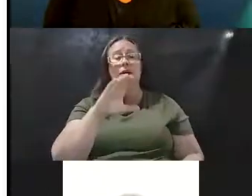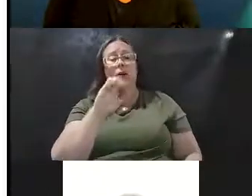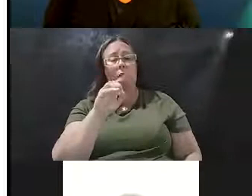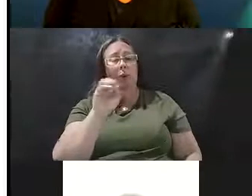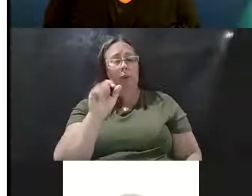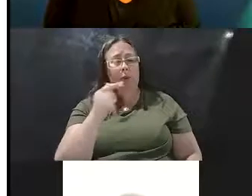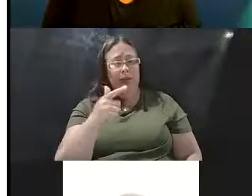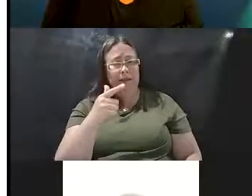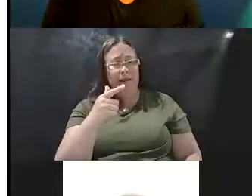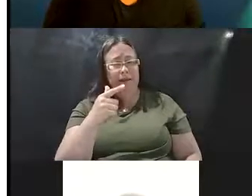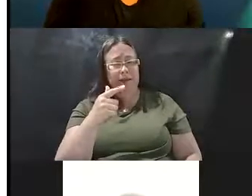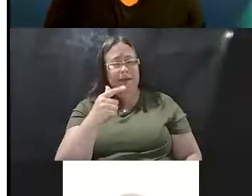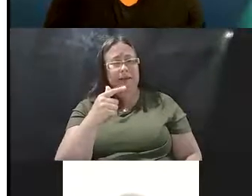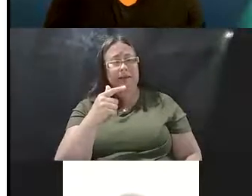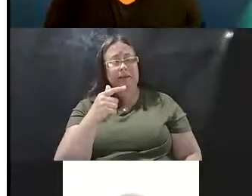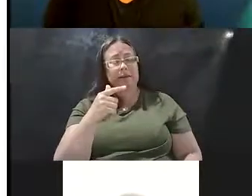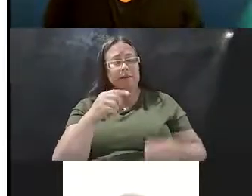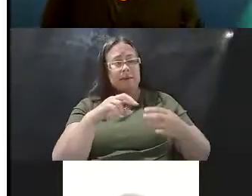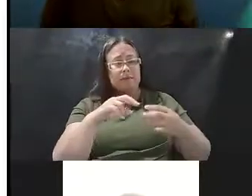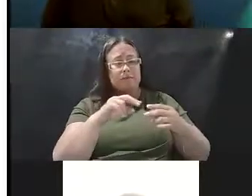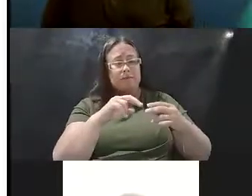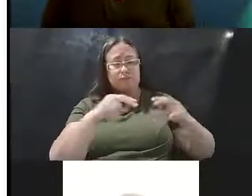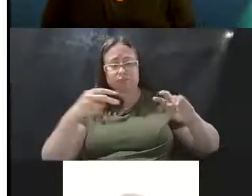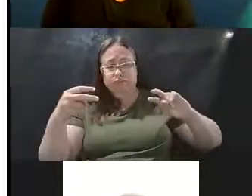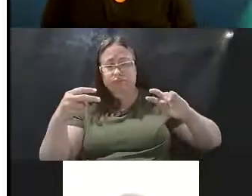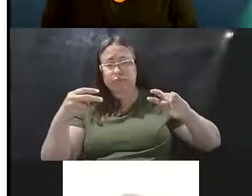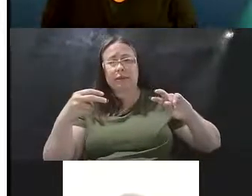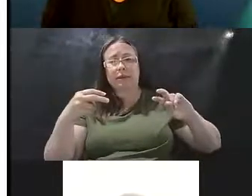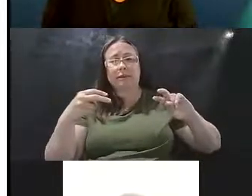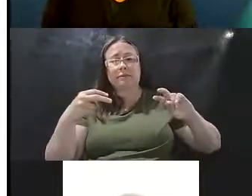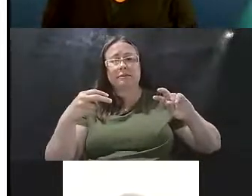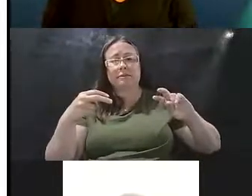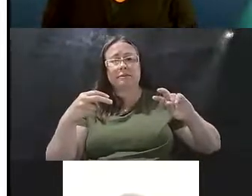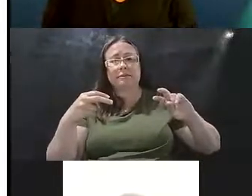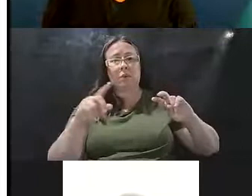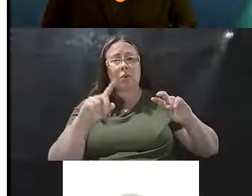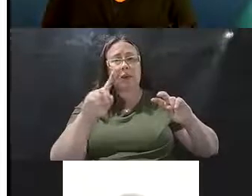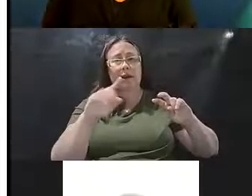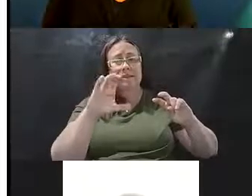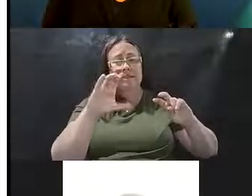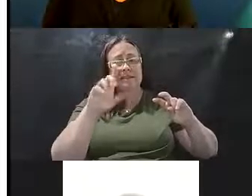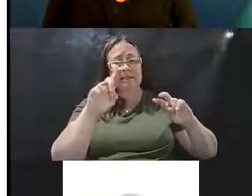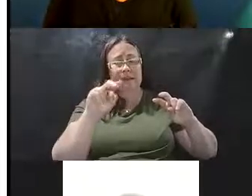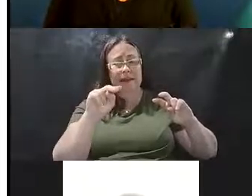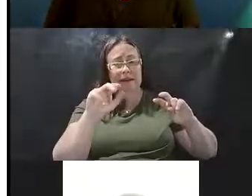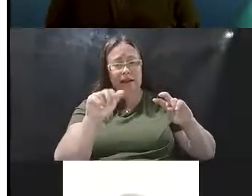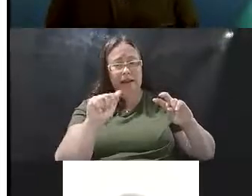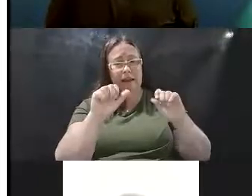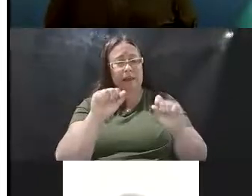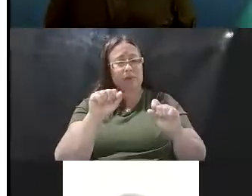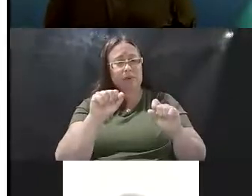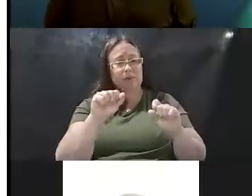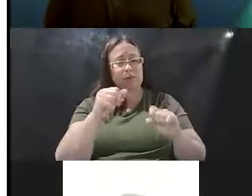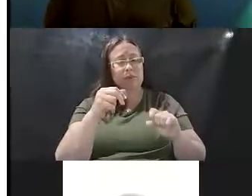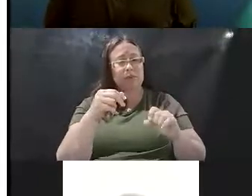sequences are where the cDNA is actually able to hybridize with the genomic